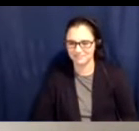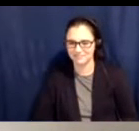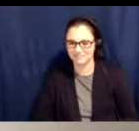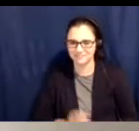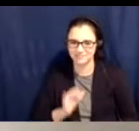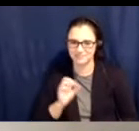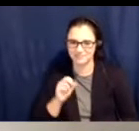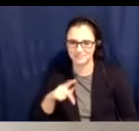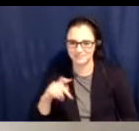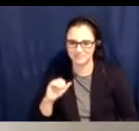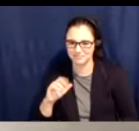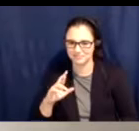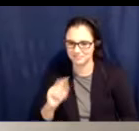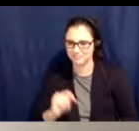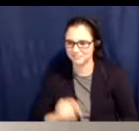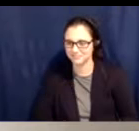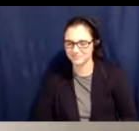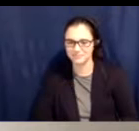yeah,